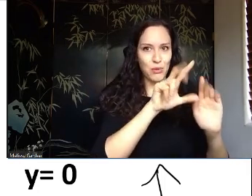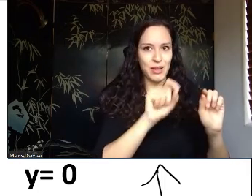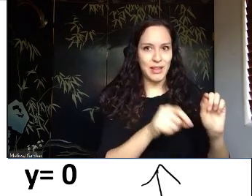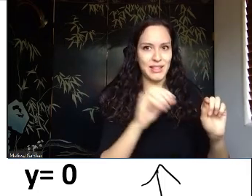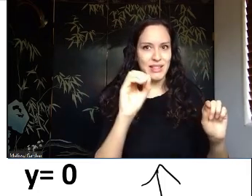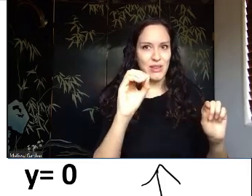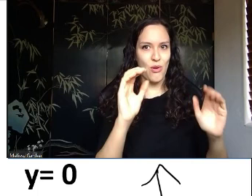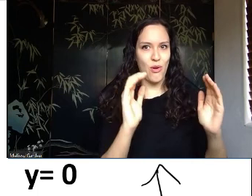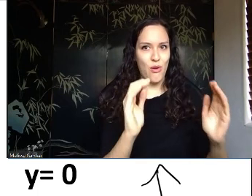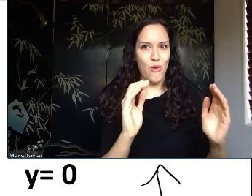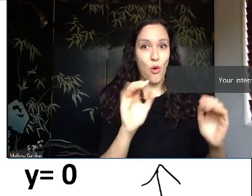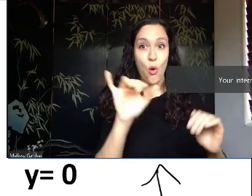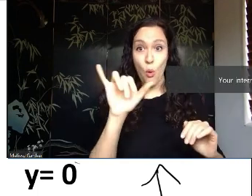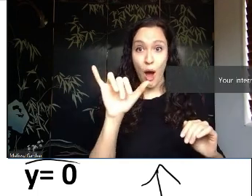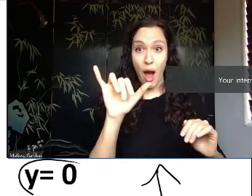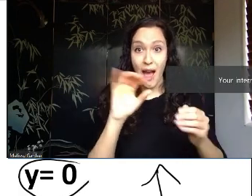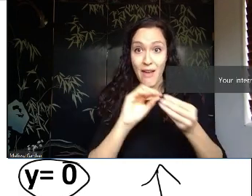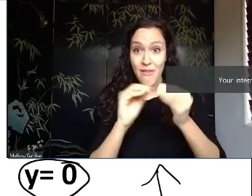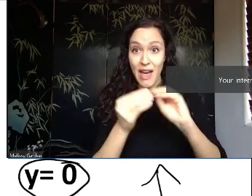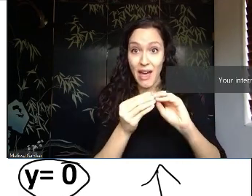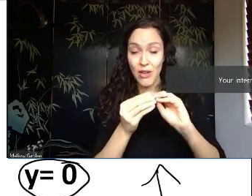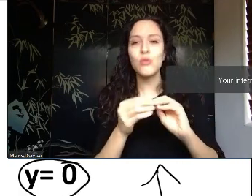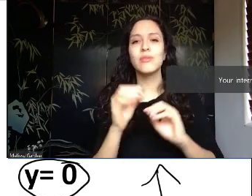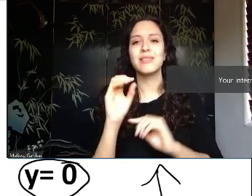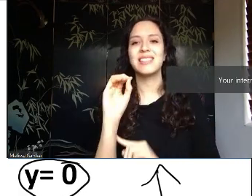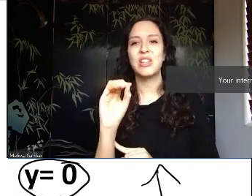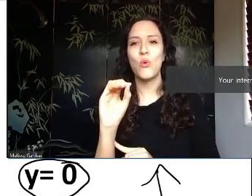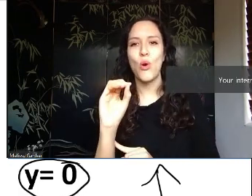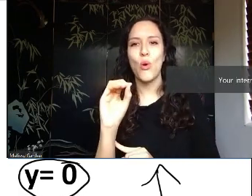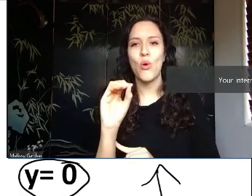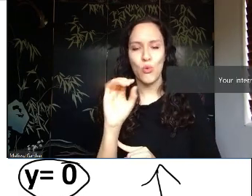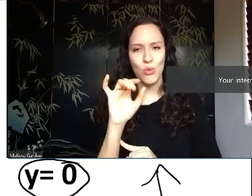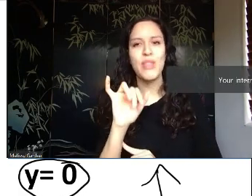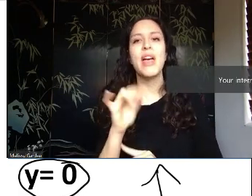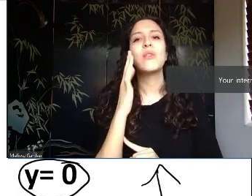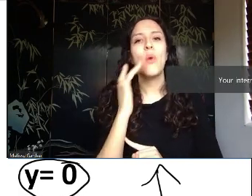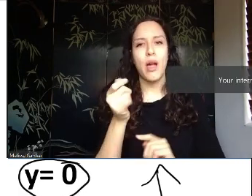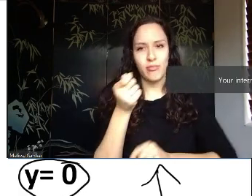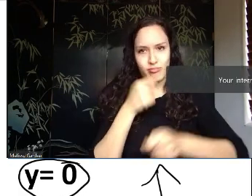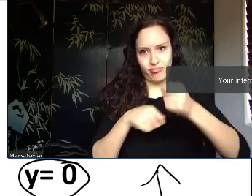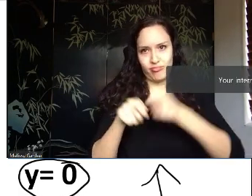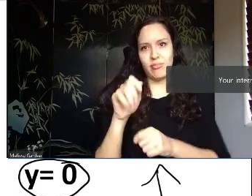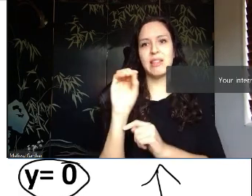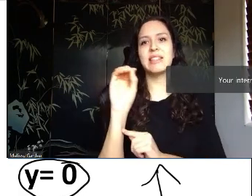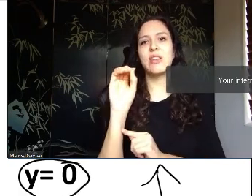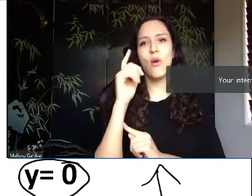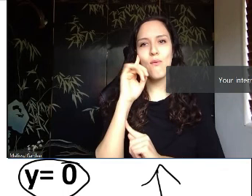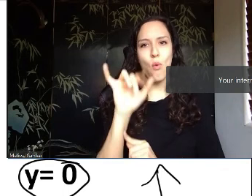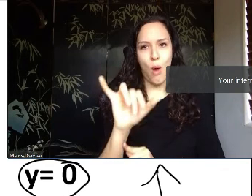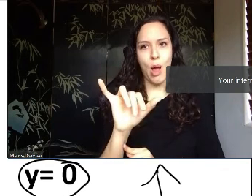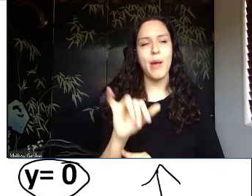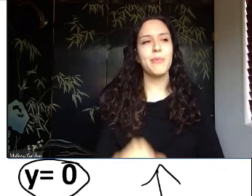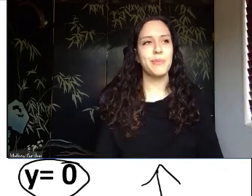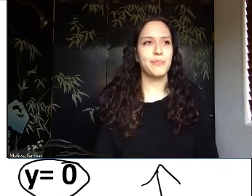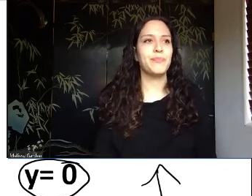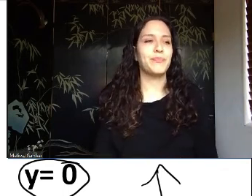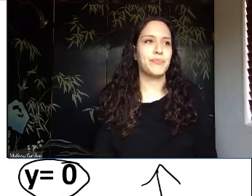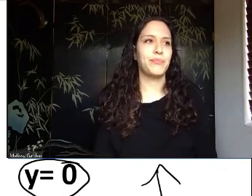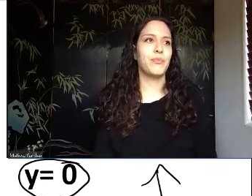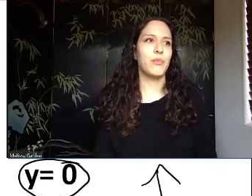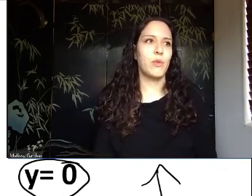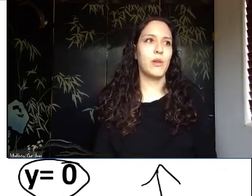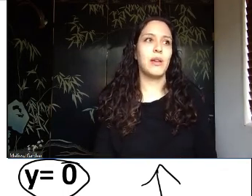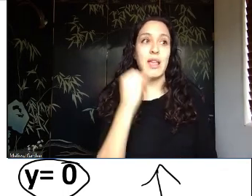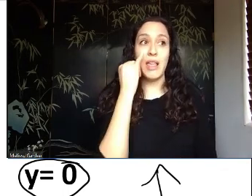the y value? 0. Y equals 0. That's what we need to do. Okay, so then if I have